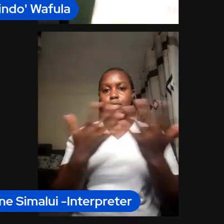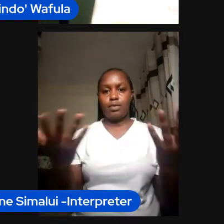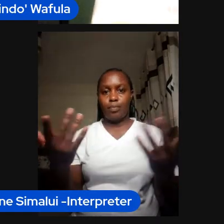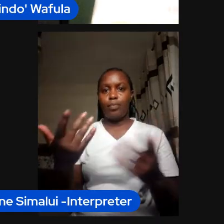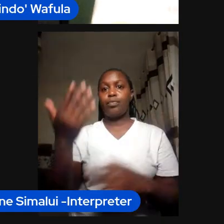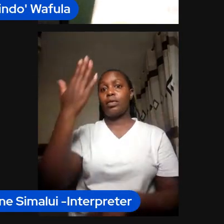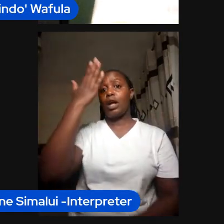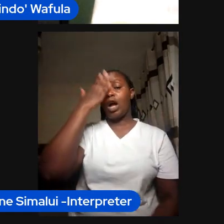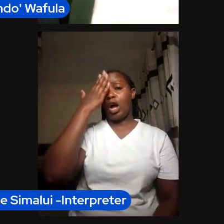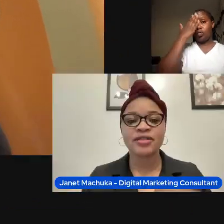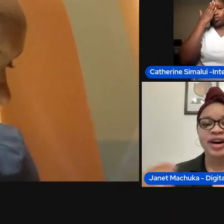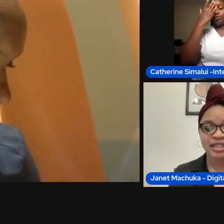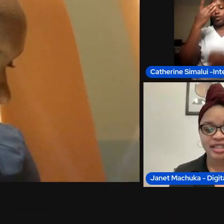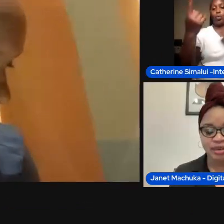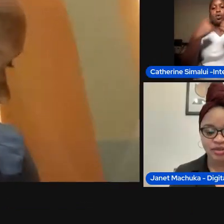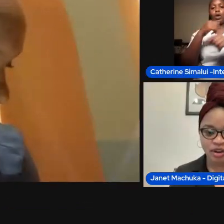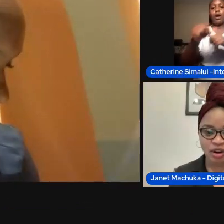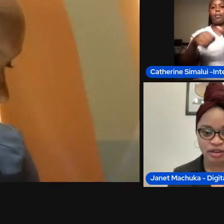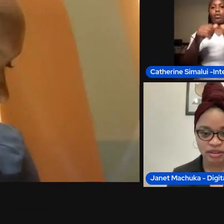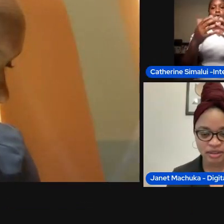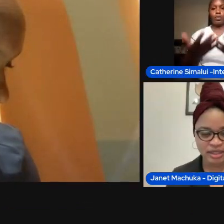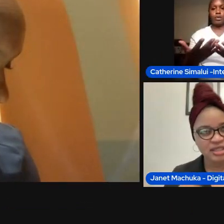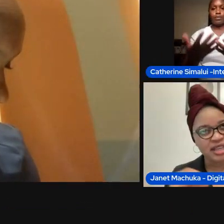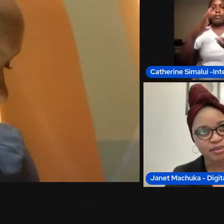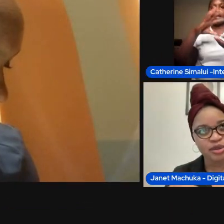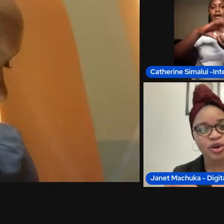content that is diverse in terms of the